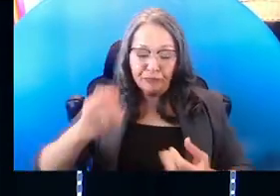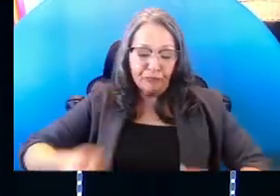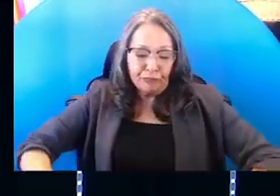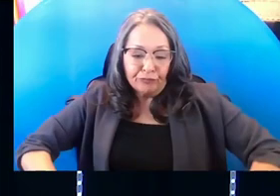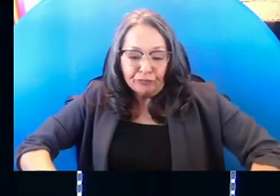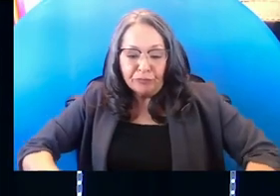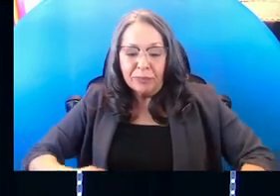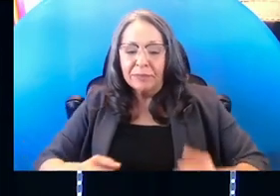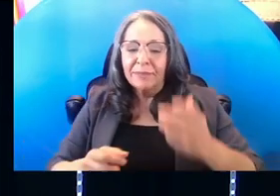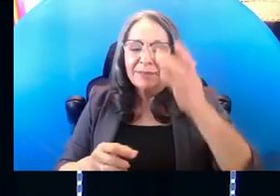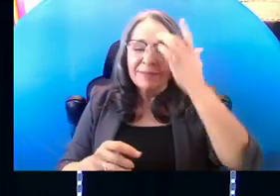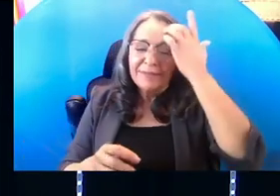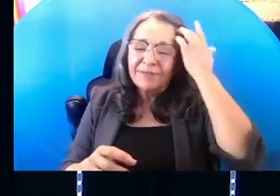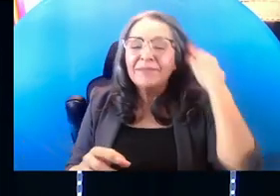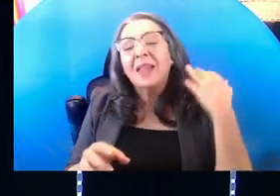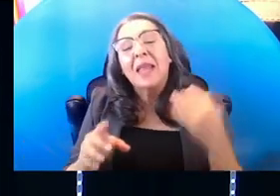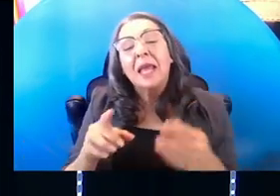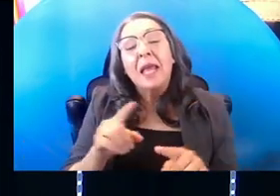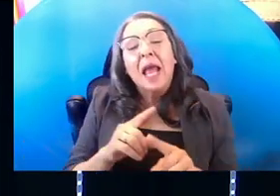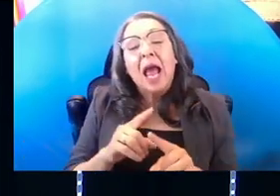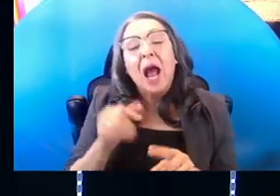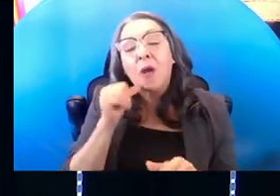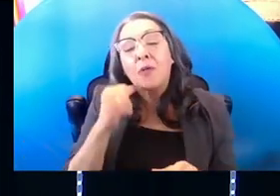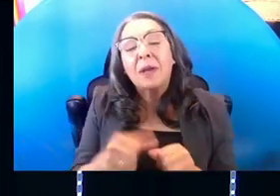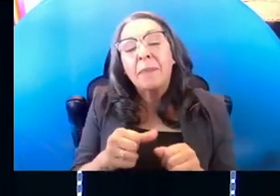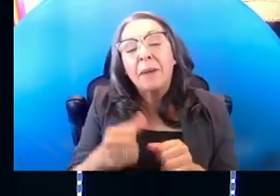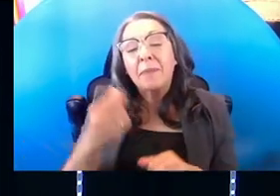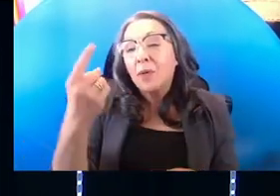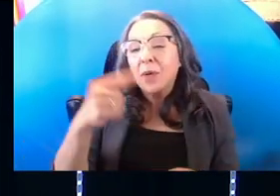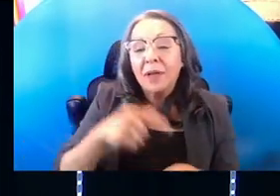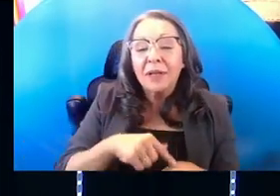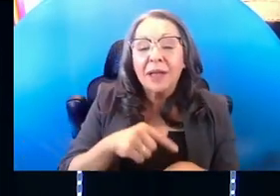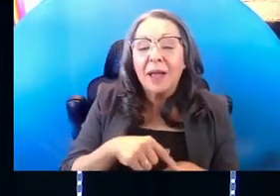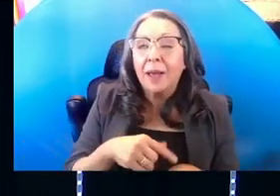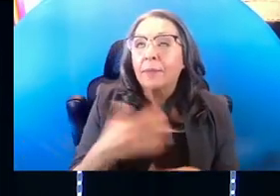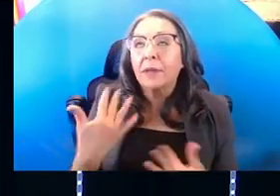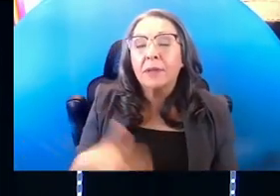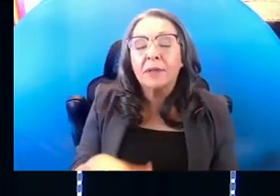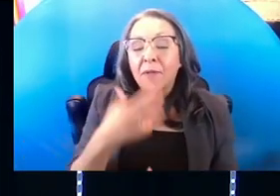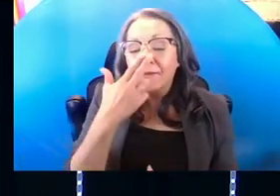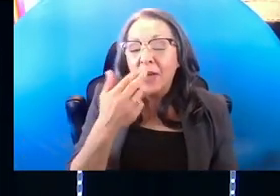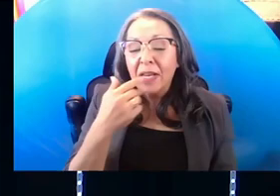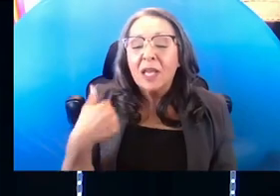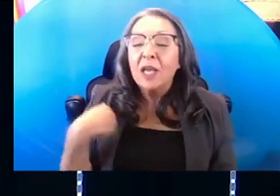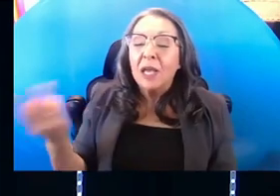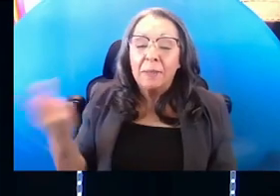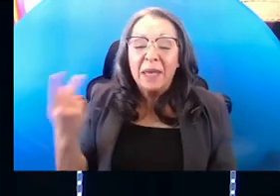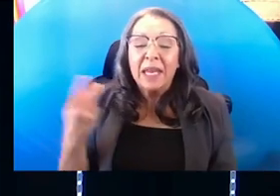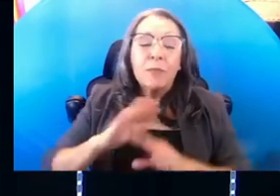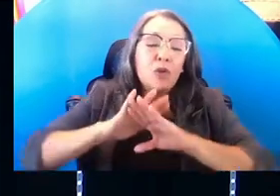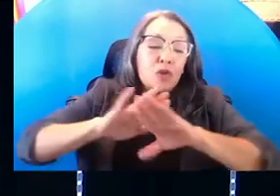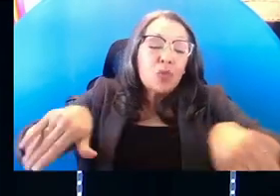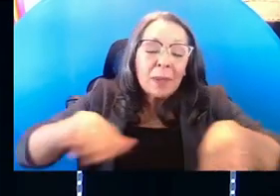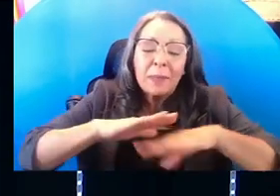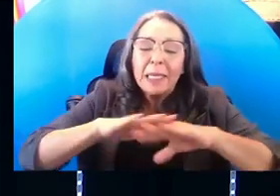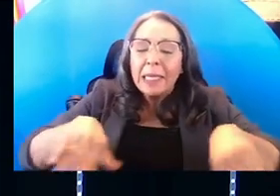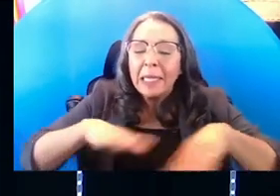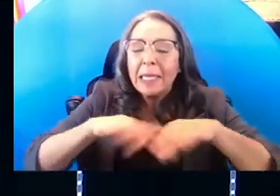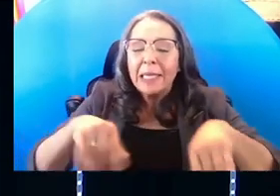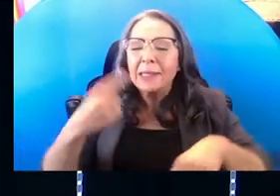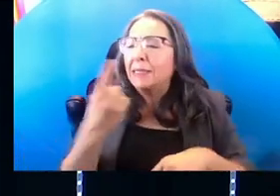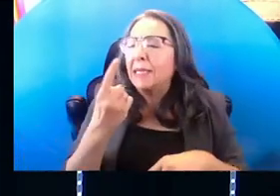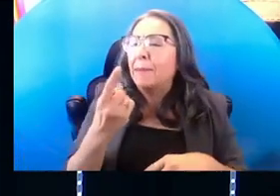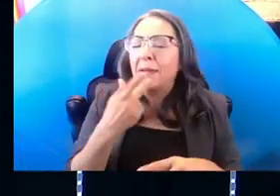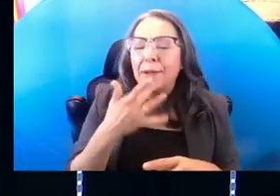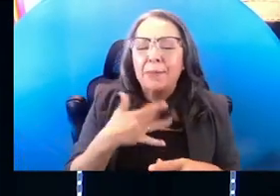it from everybody. But he's built, man. Like, I remember one time we were, and this is so funny, man. It's like we were swimming together at I can't remember, it was somebody's birthday party